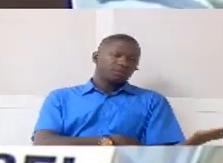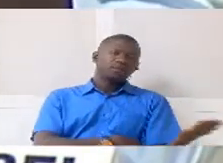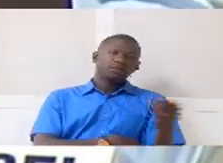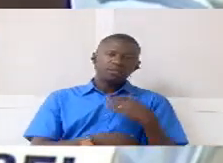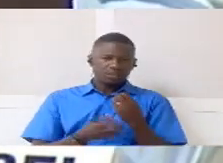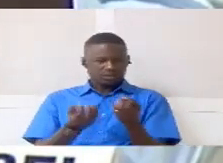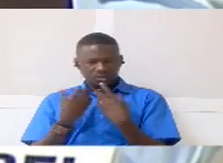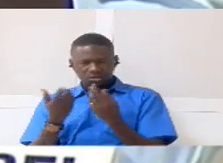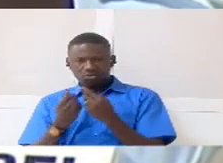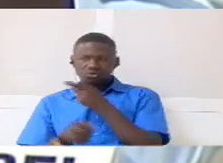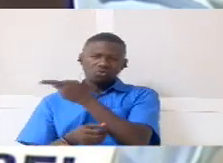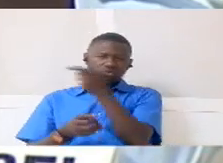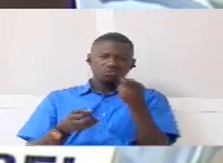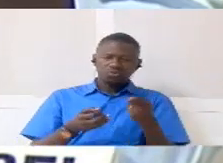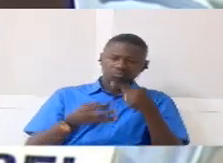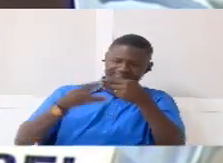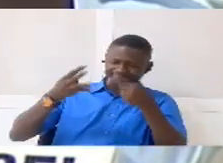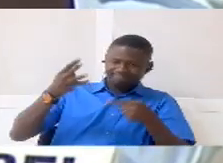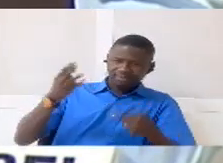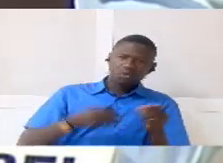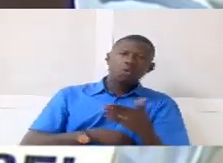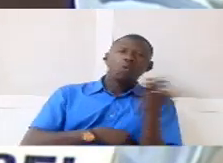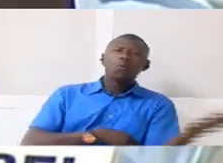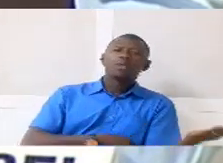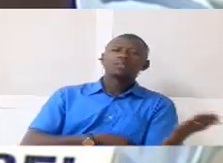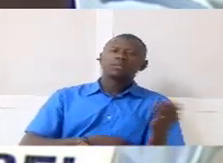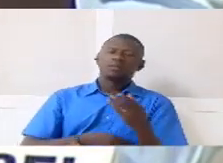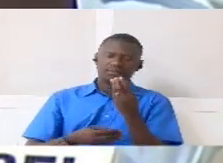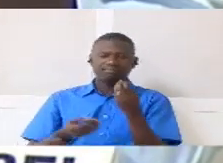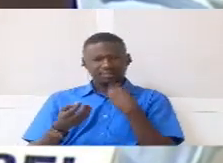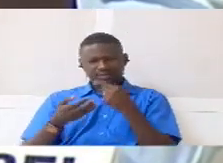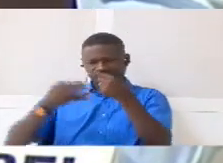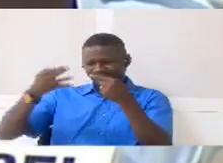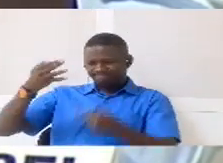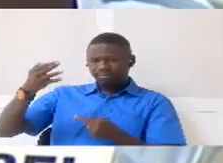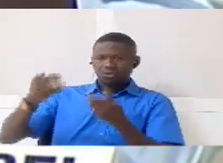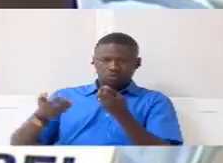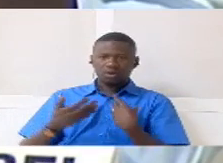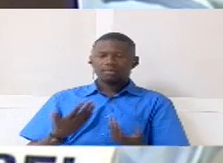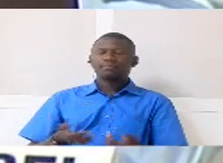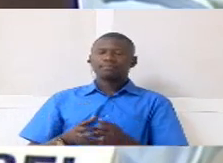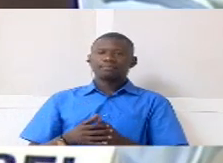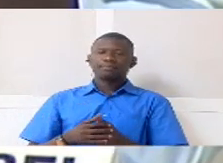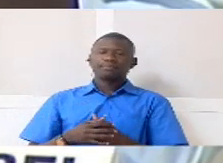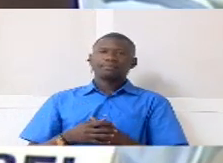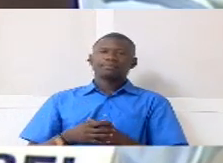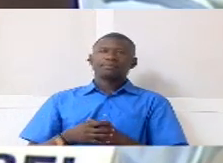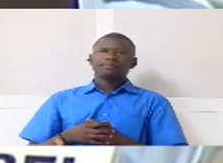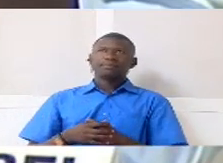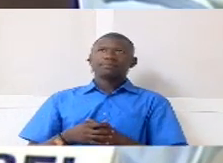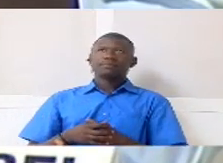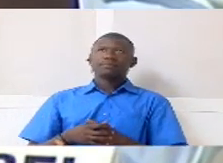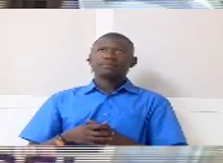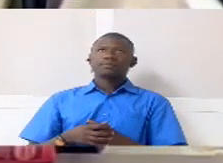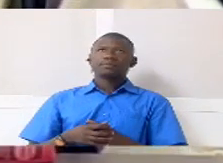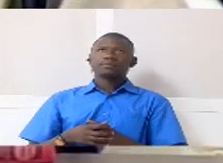hasutumula kaso ya talang fannal leto wo fannalu fo nyibang ha fannal le bigeto kadu ko